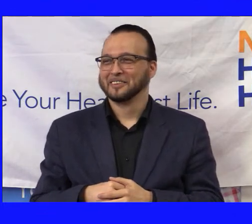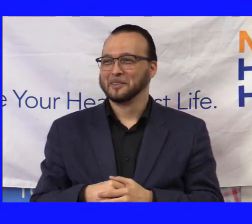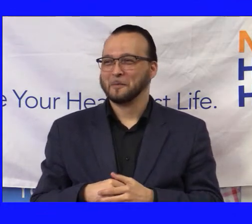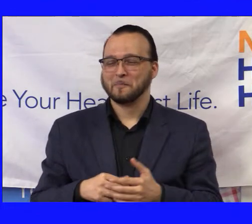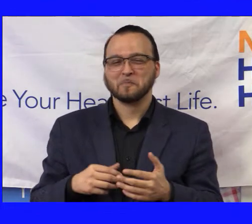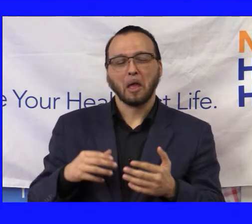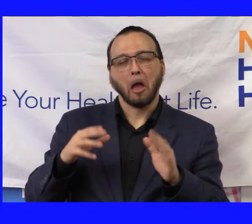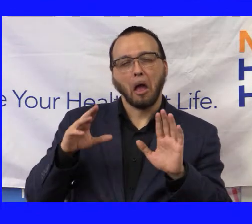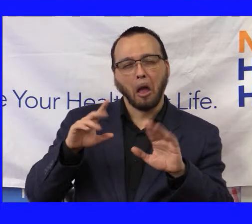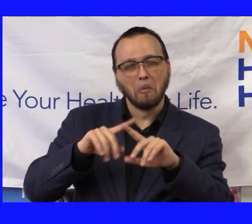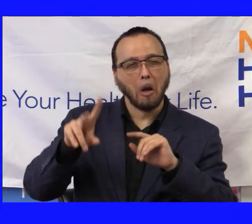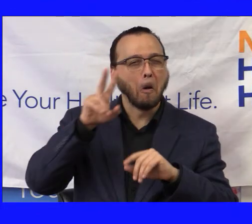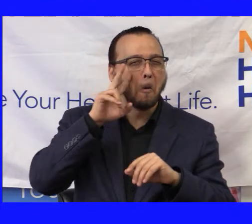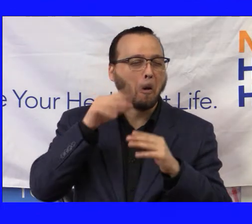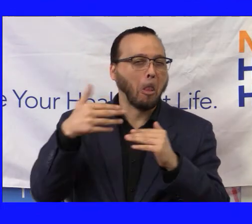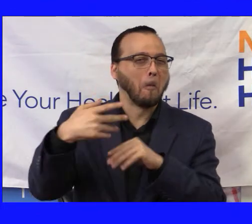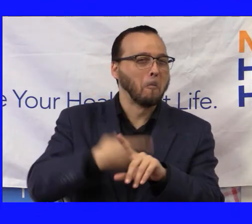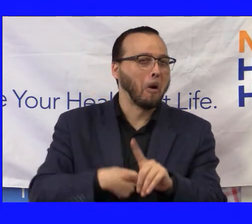the decks next month.